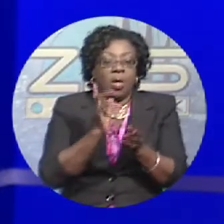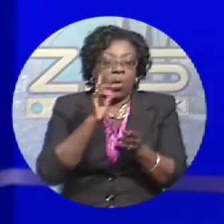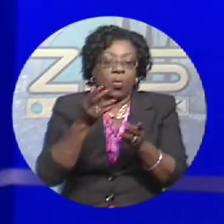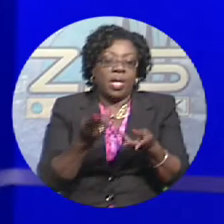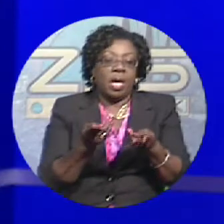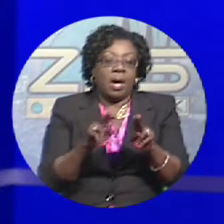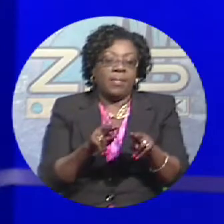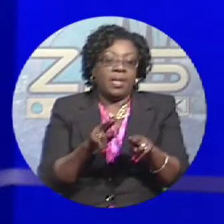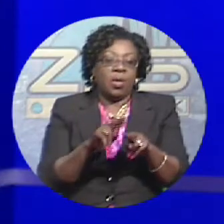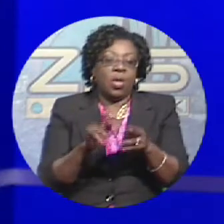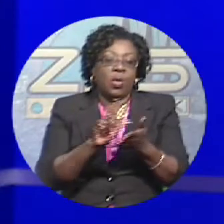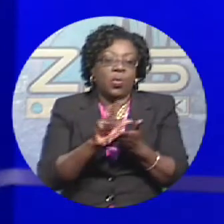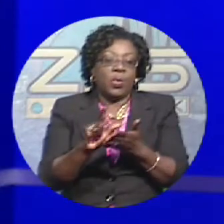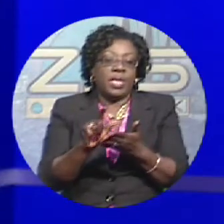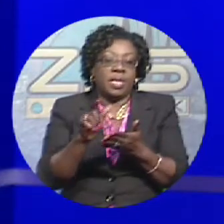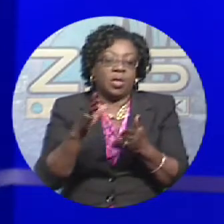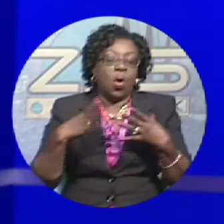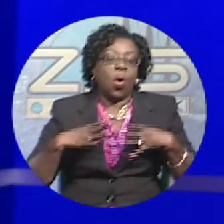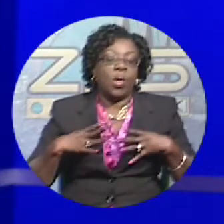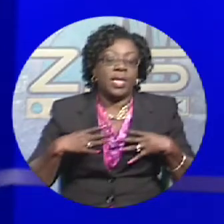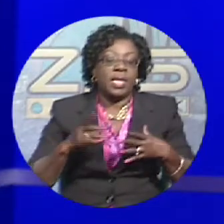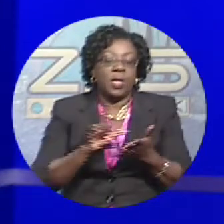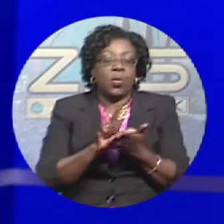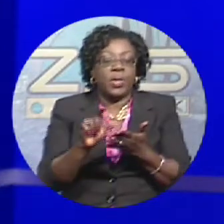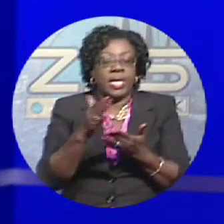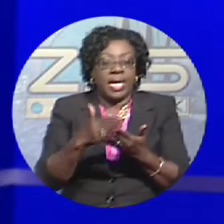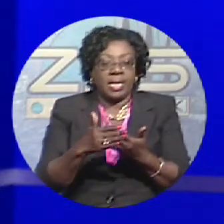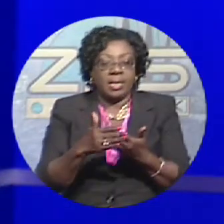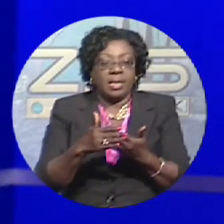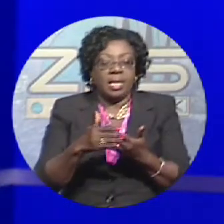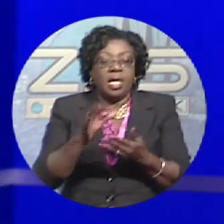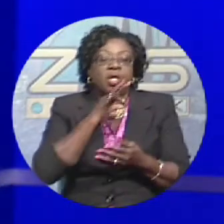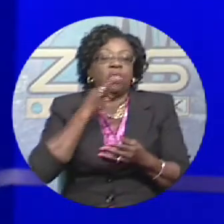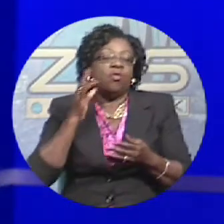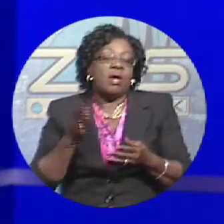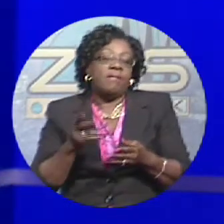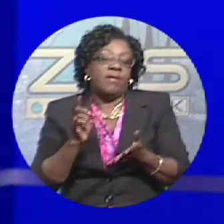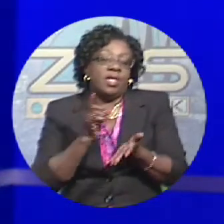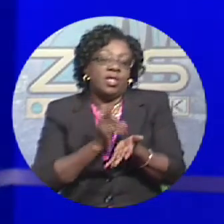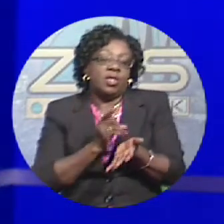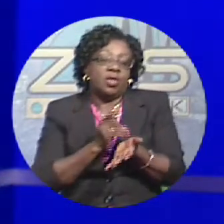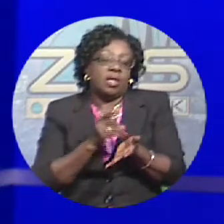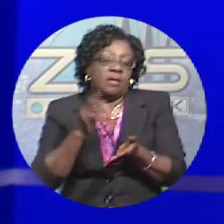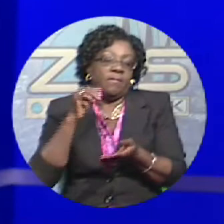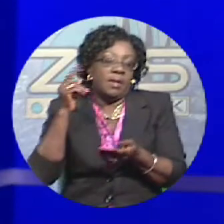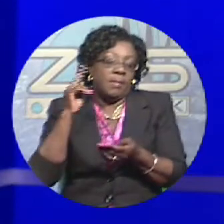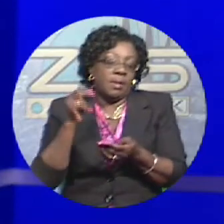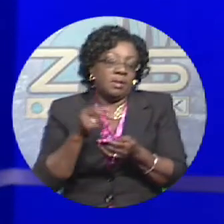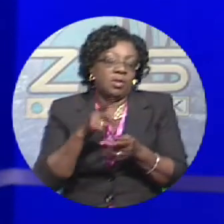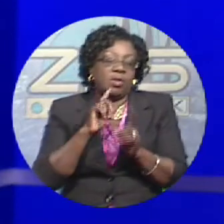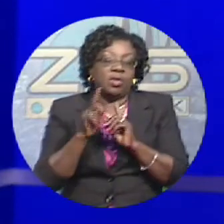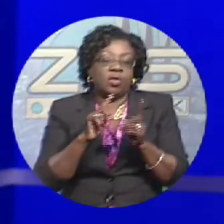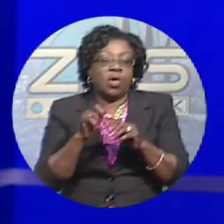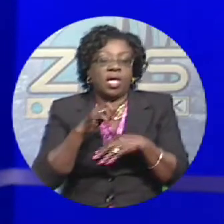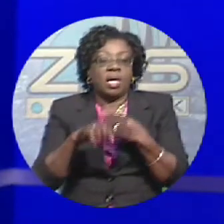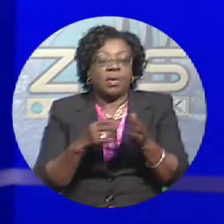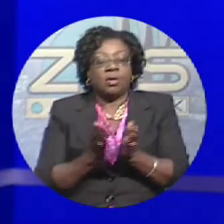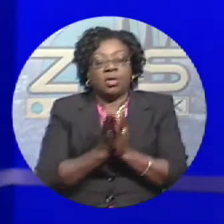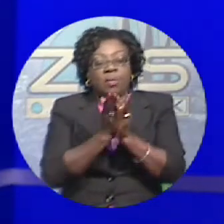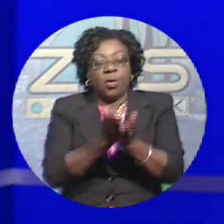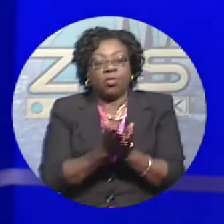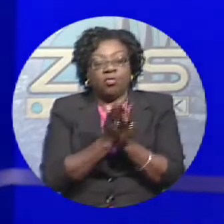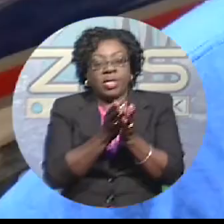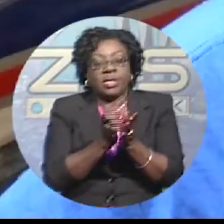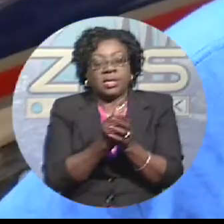begun, with the owner of the ASU Draw WG Thunderbird, the Reverend Dr. Philip McPhee, responding to remarks made by a couple of his competitors last